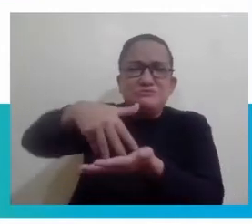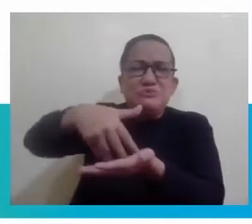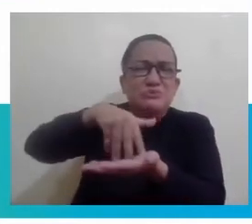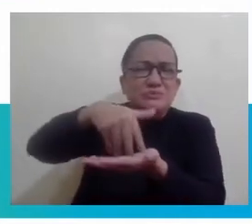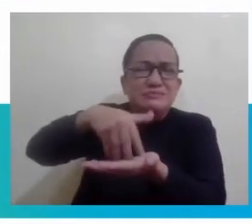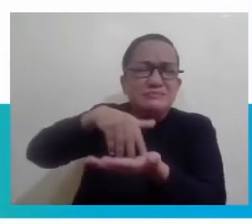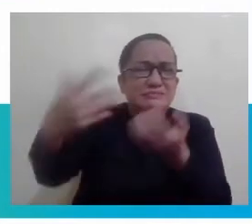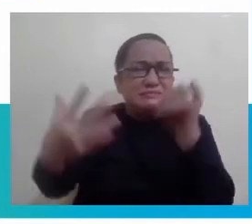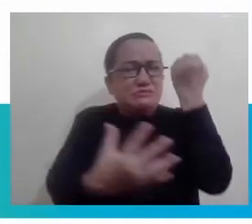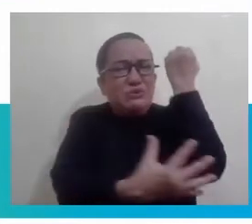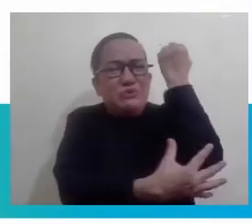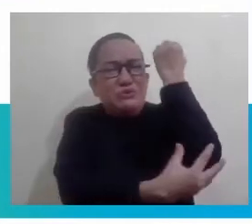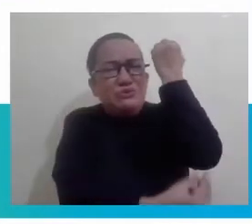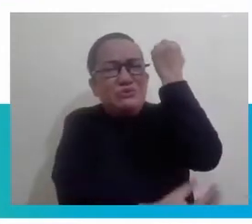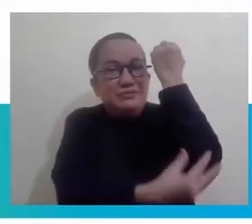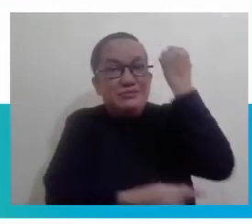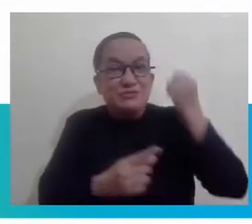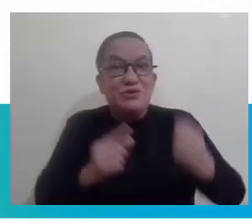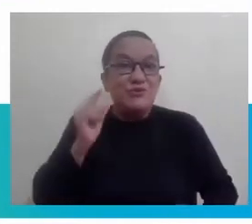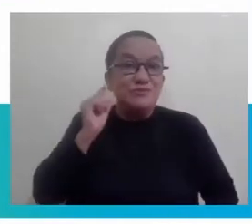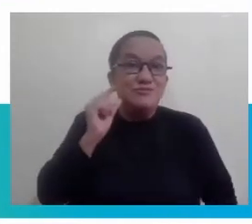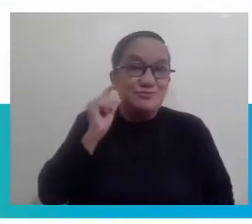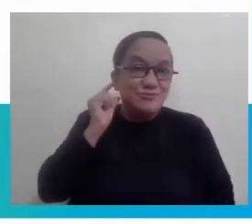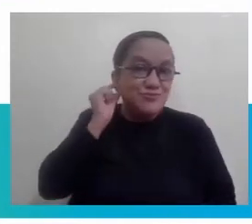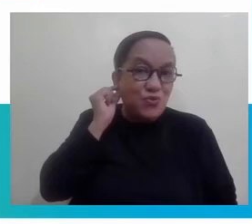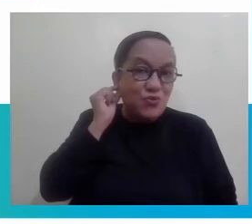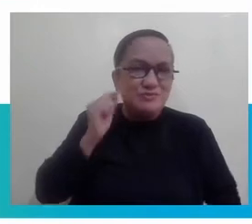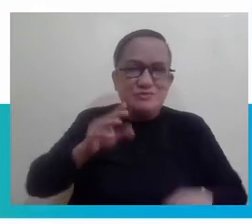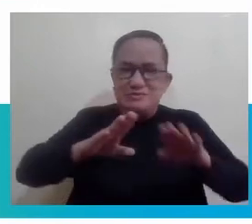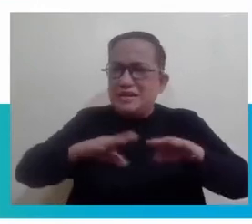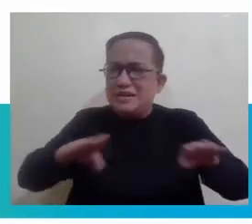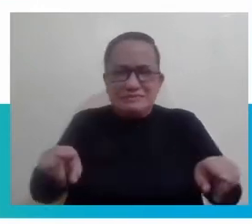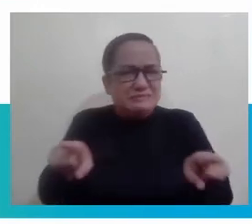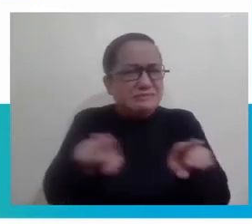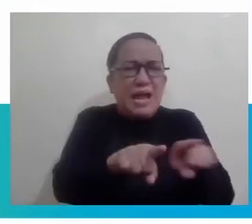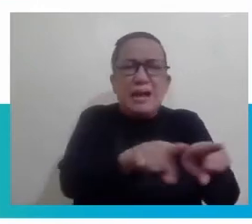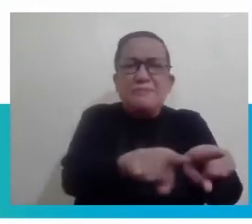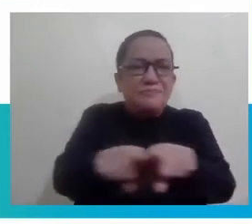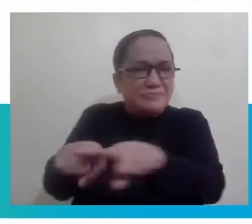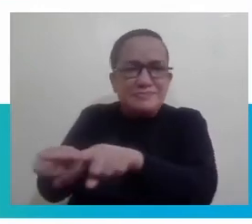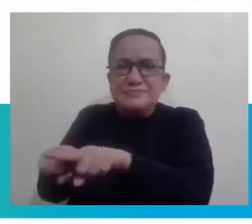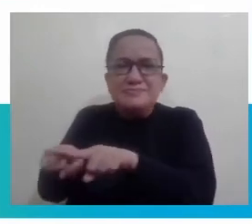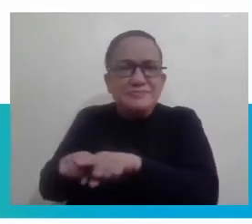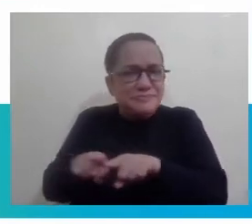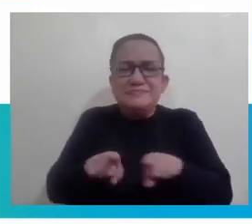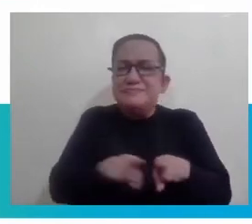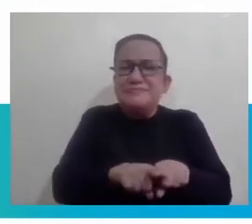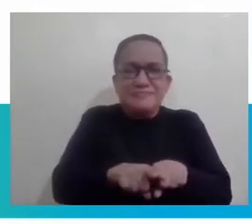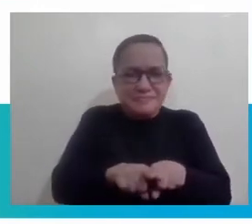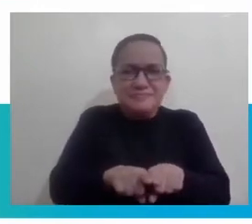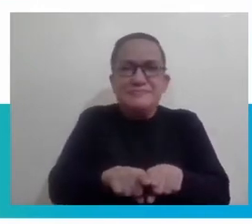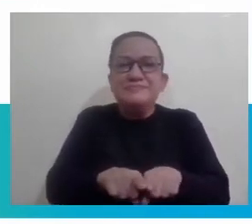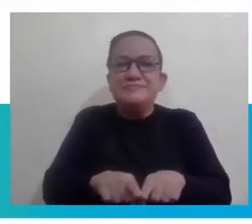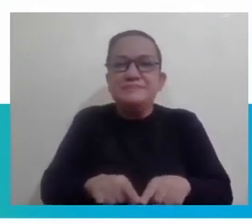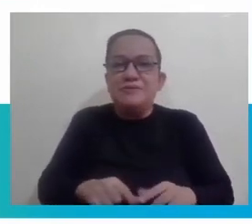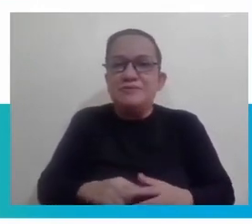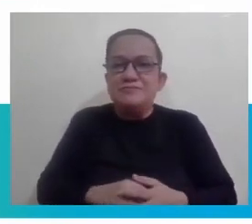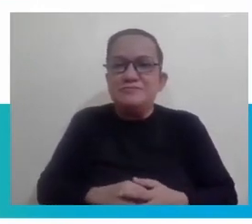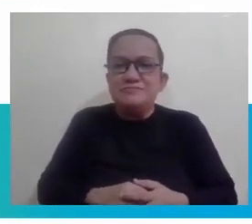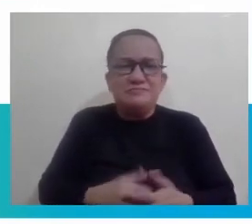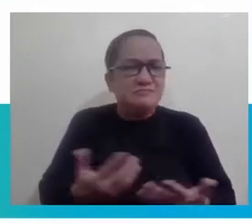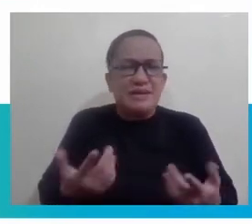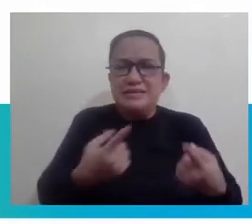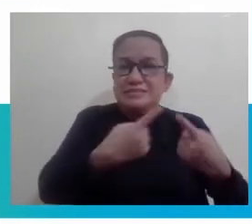children, through many different schemes that development agencies have,